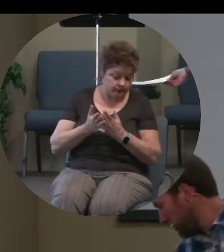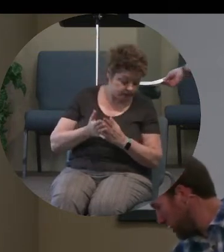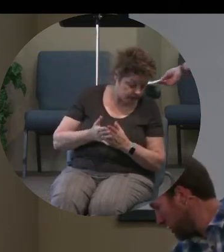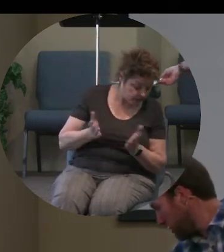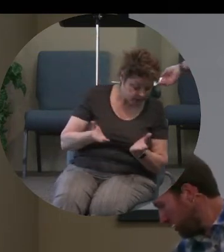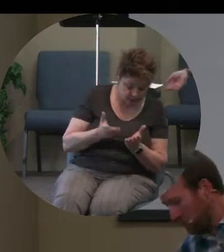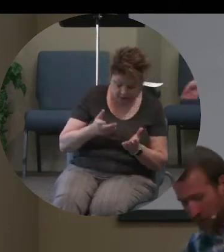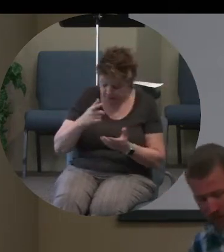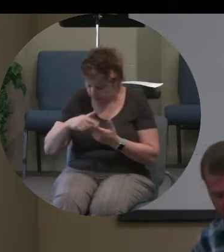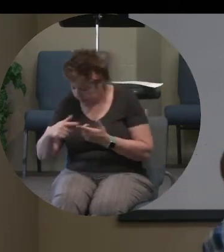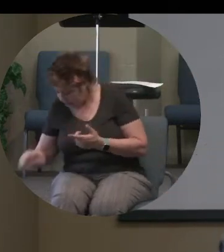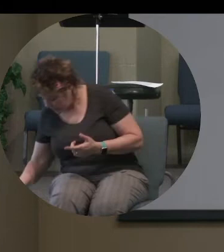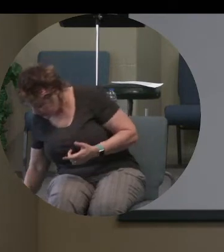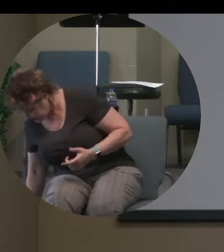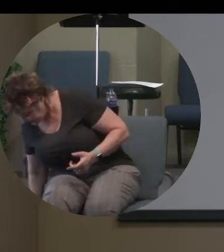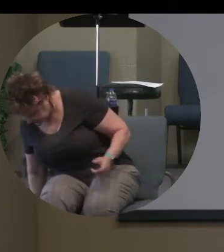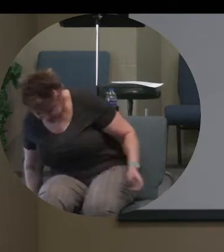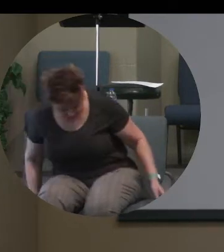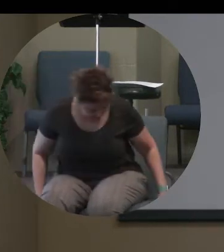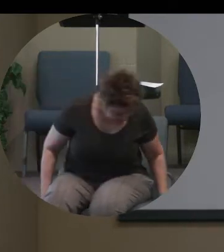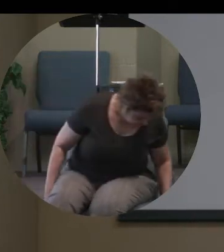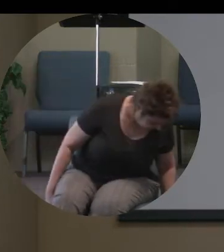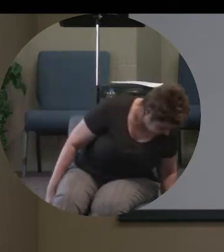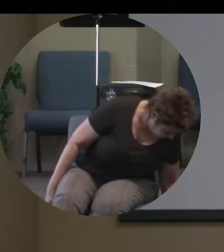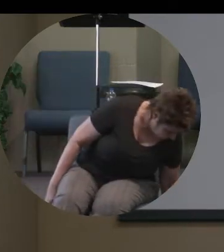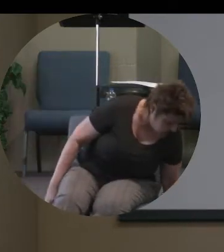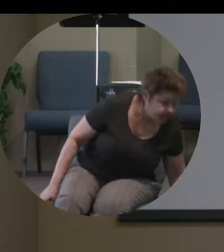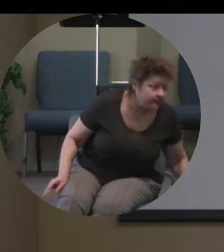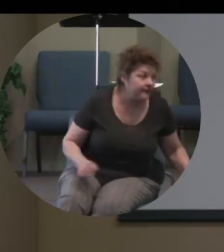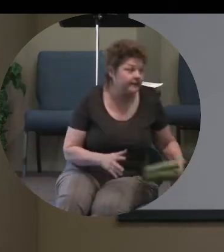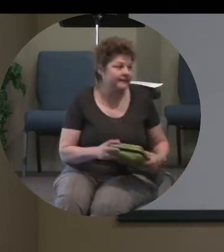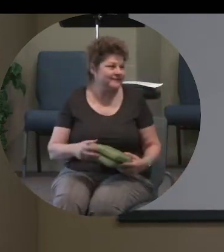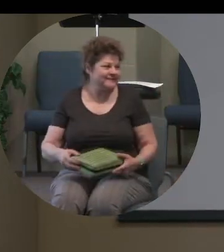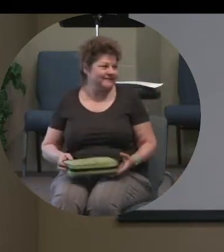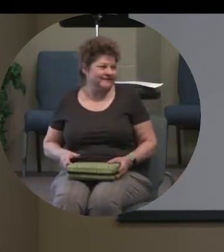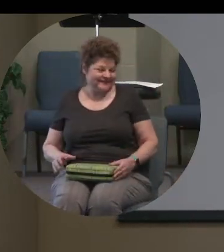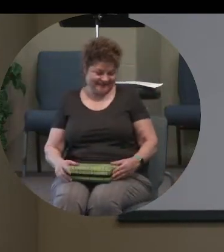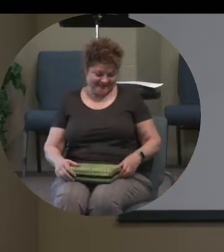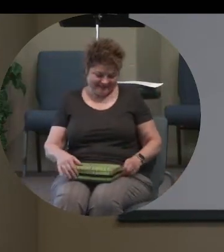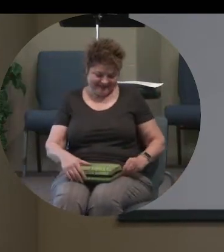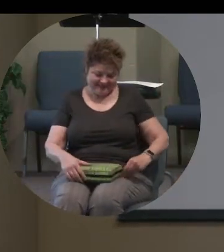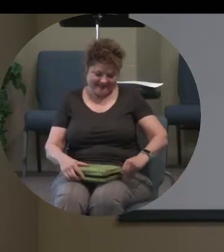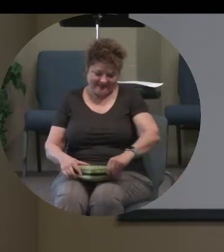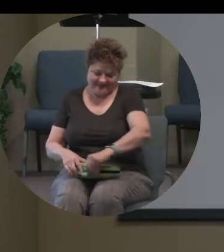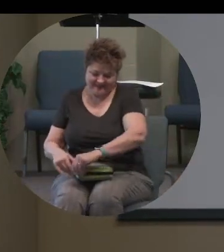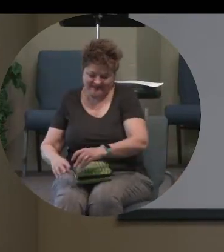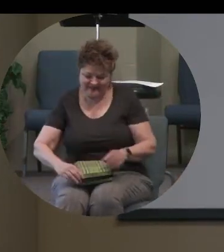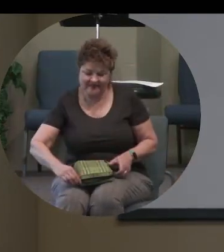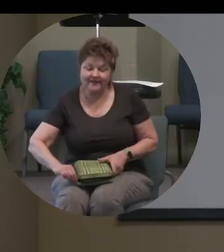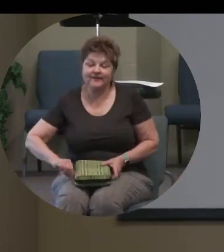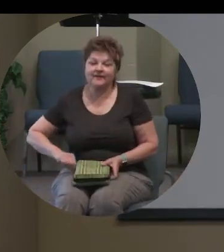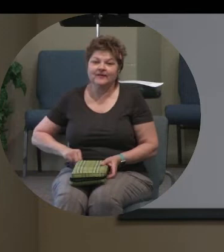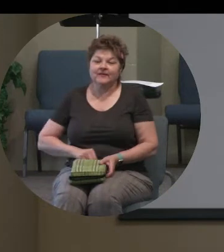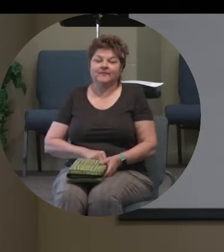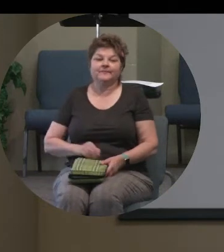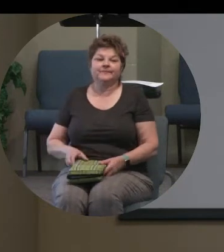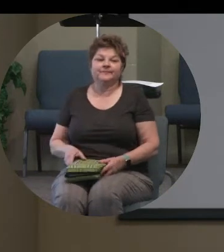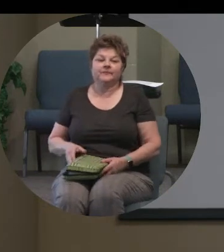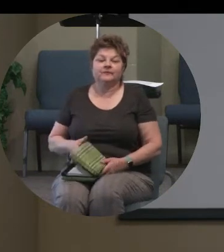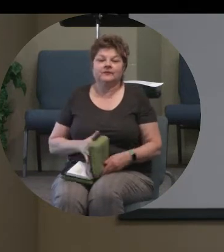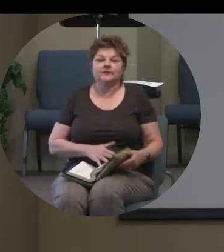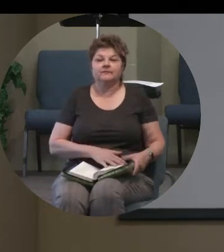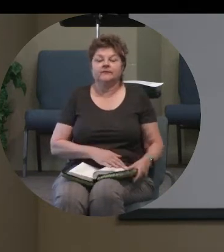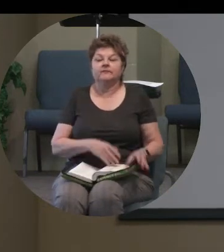you to open up to 2 Kings, and we're going to be looking specifically at chapter 19,